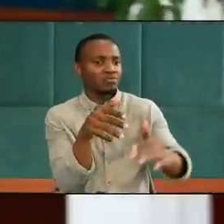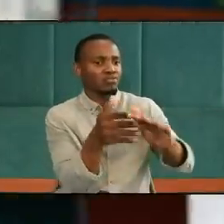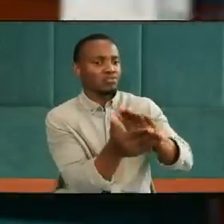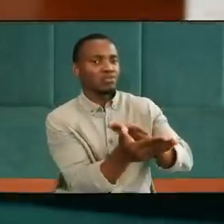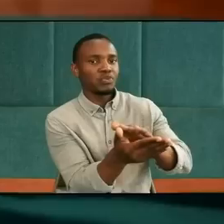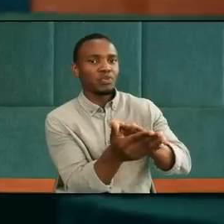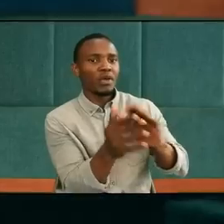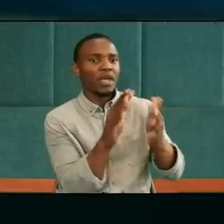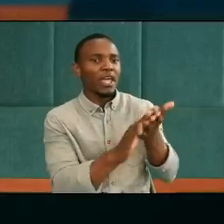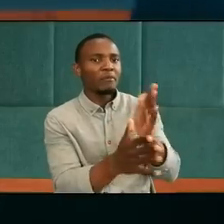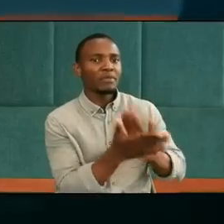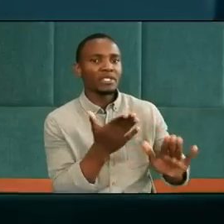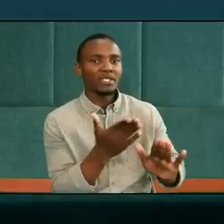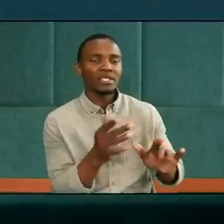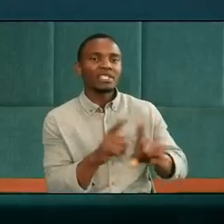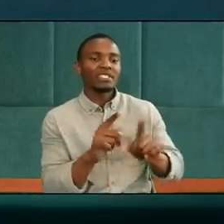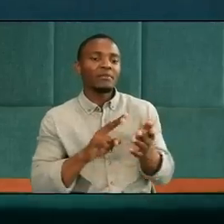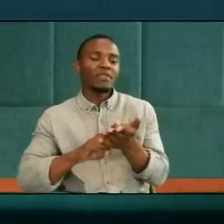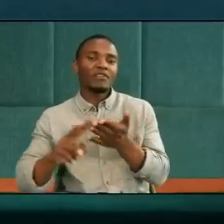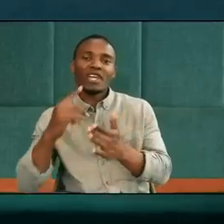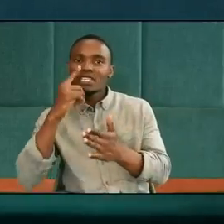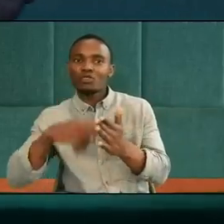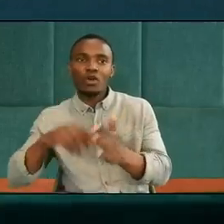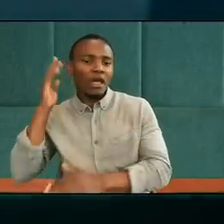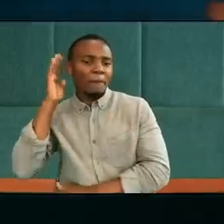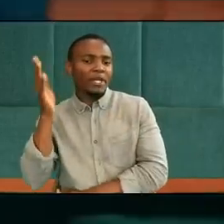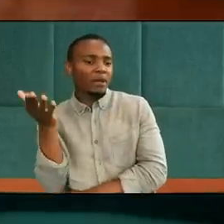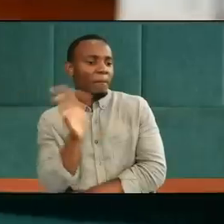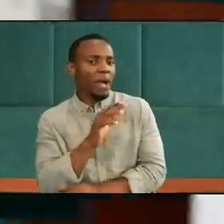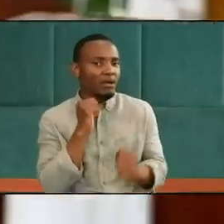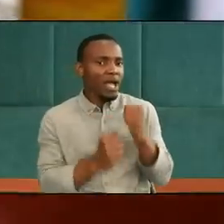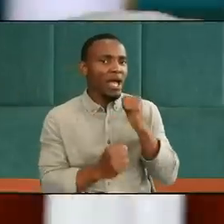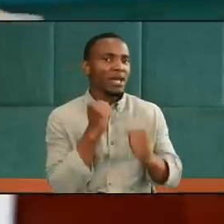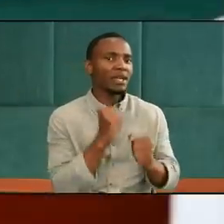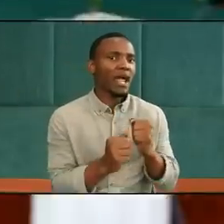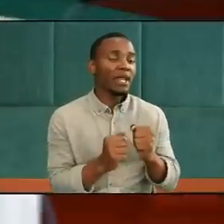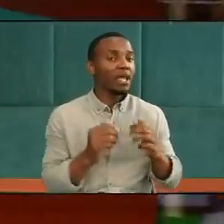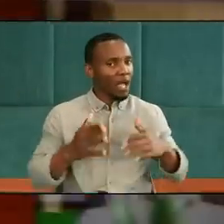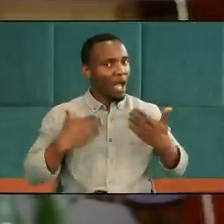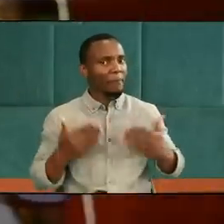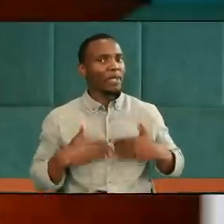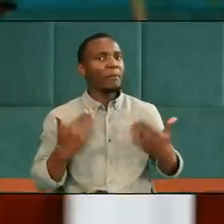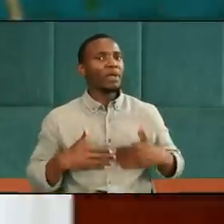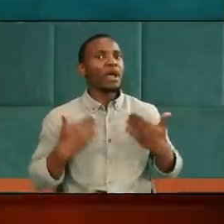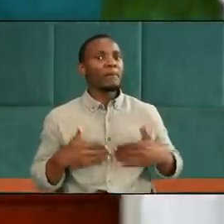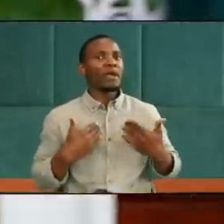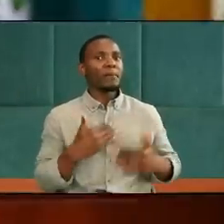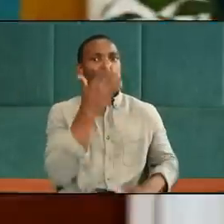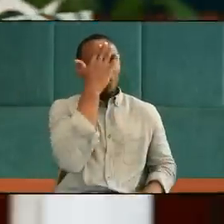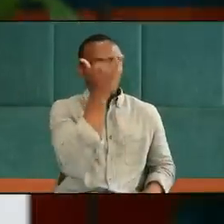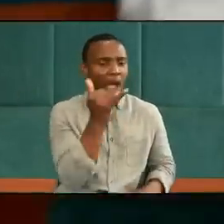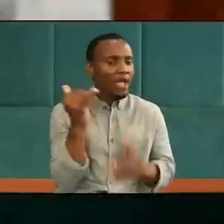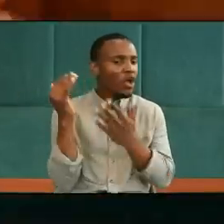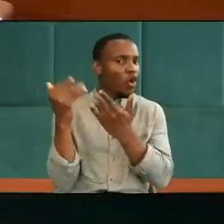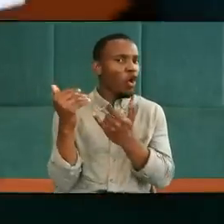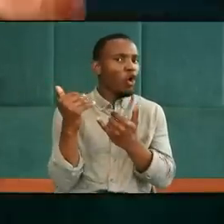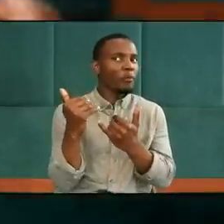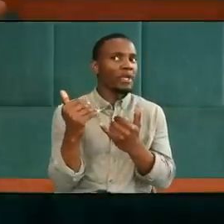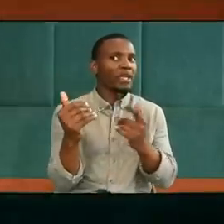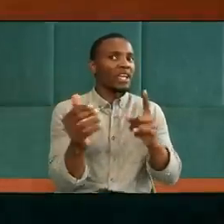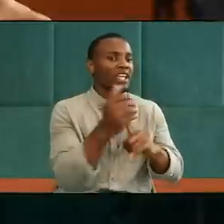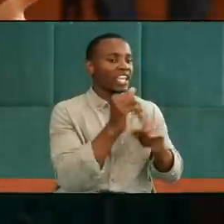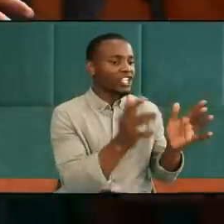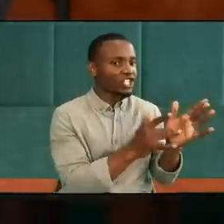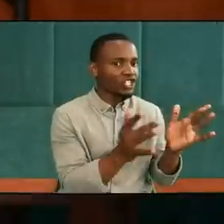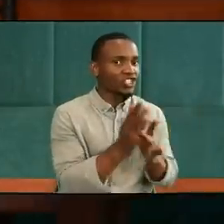says Peter ran to the tomb with great excitement, hoping he can find Jesus to work out